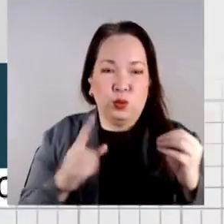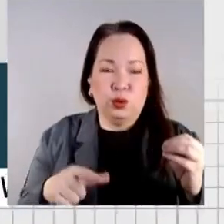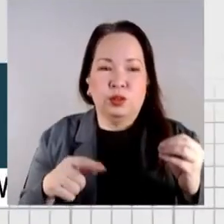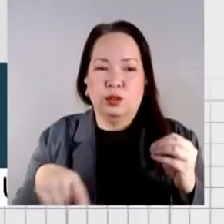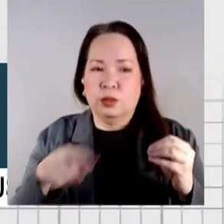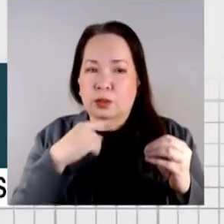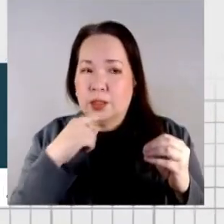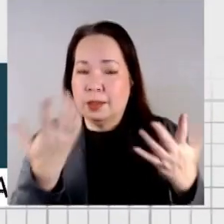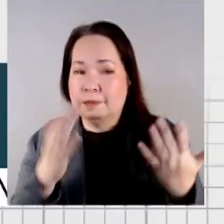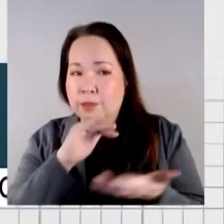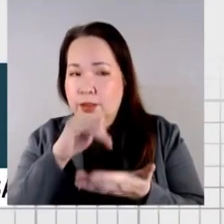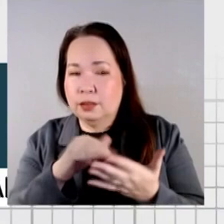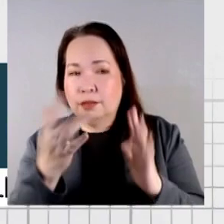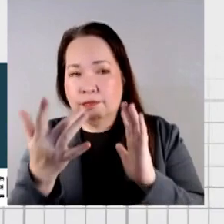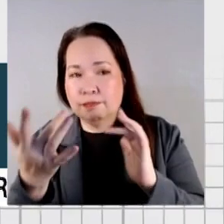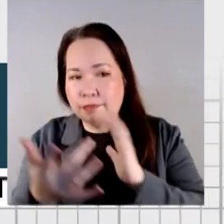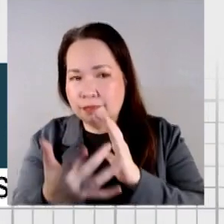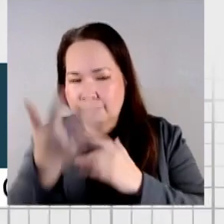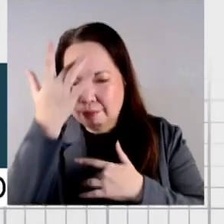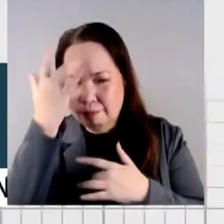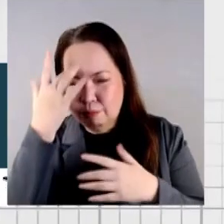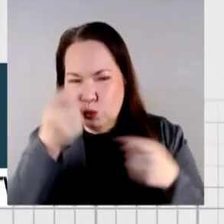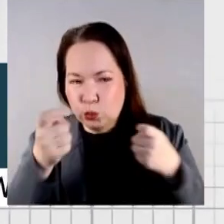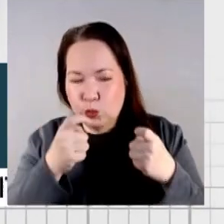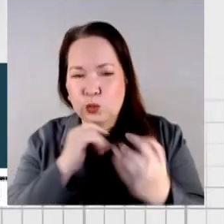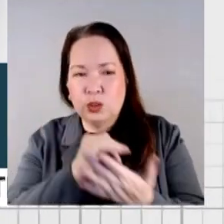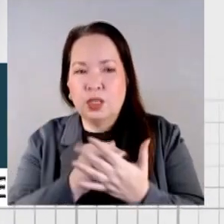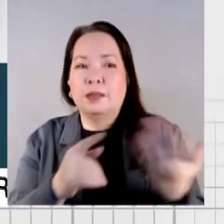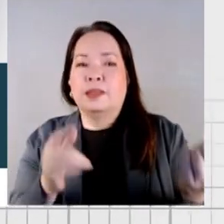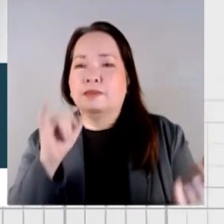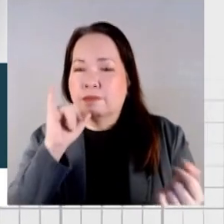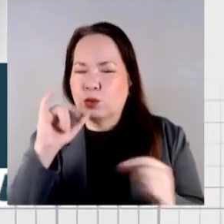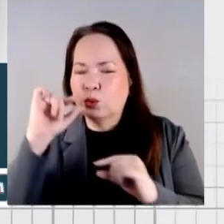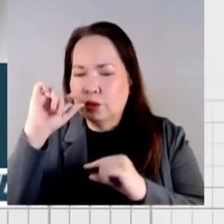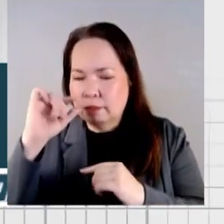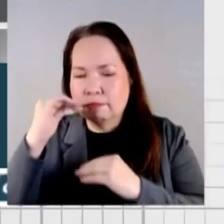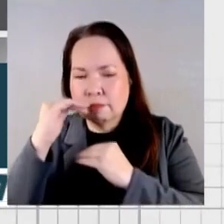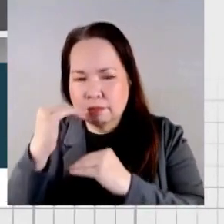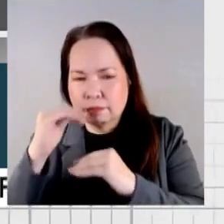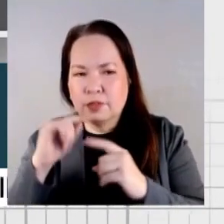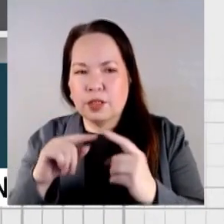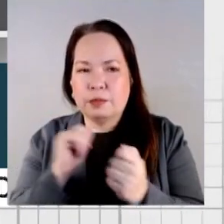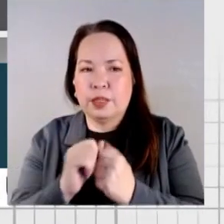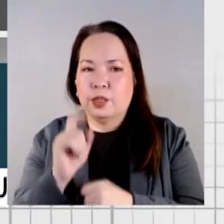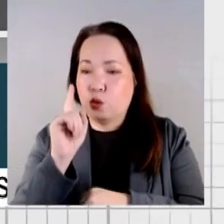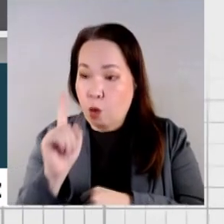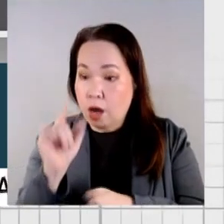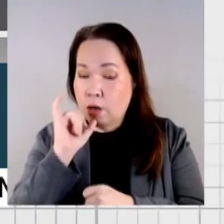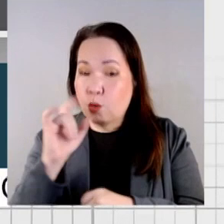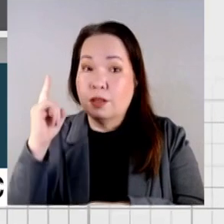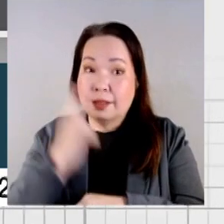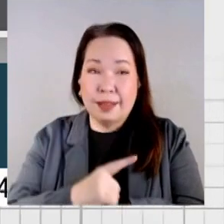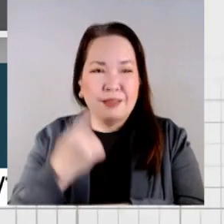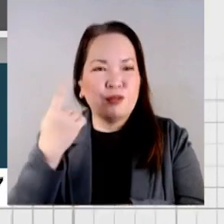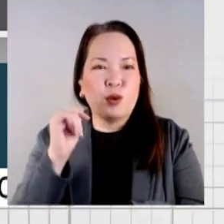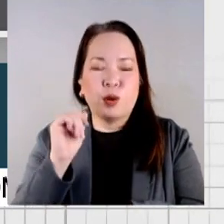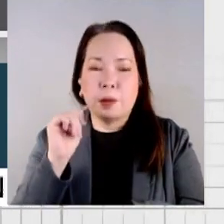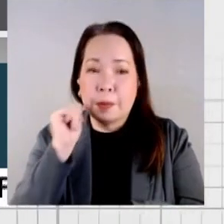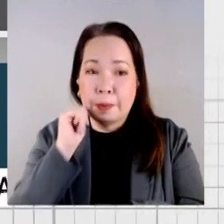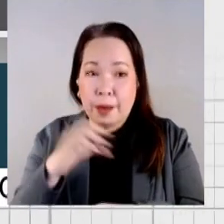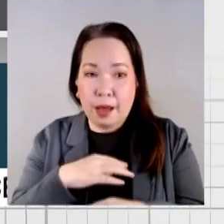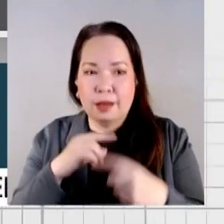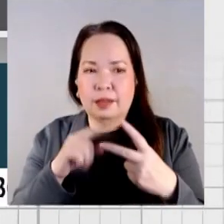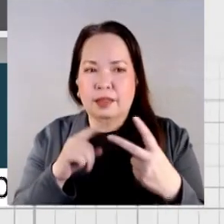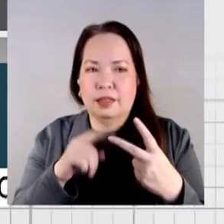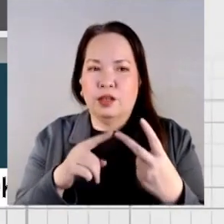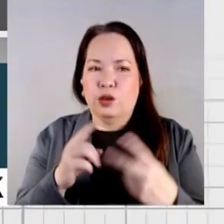Disease and Control and Prevention, drinking in moderation means one standard drink or less in a day for women and 2 standard drinks or less in a